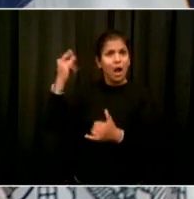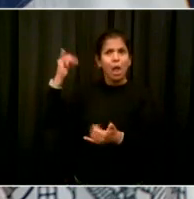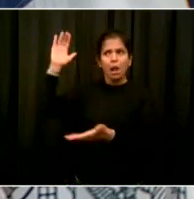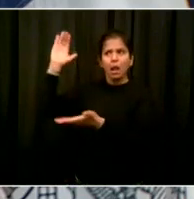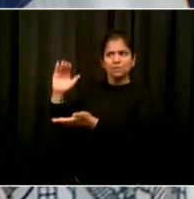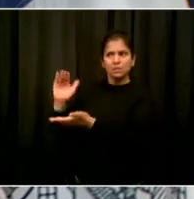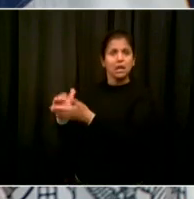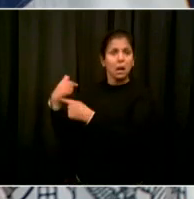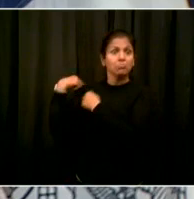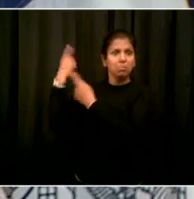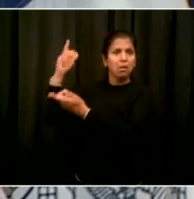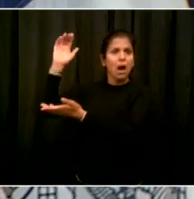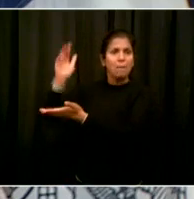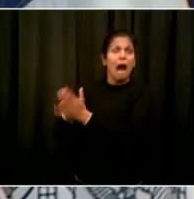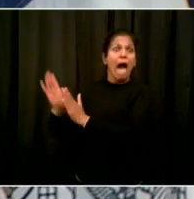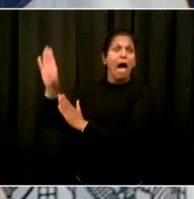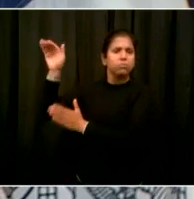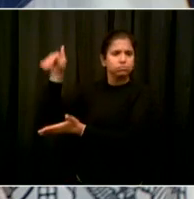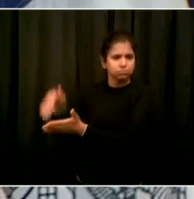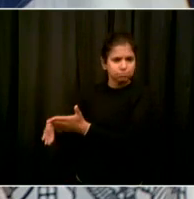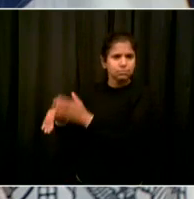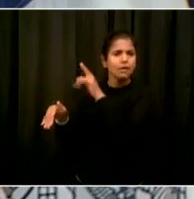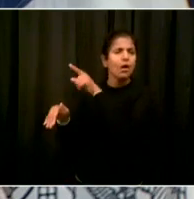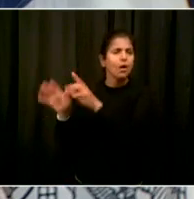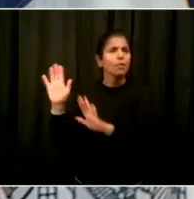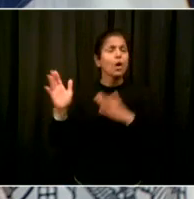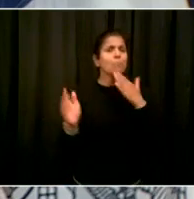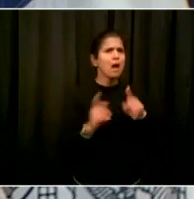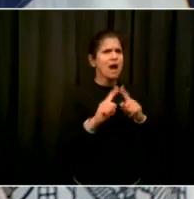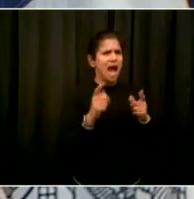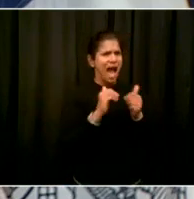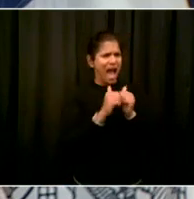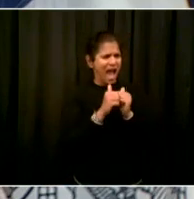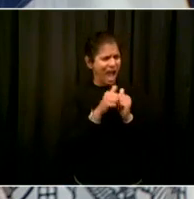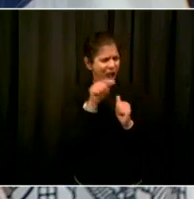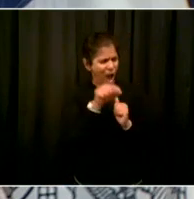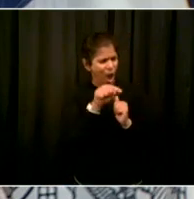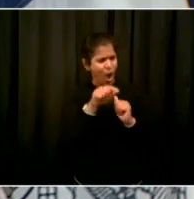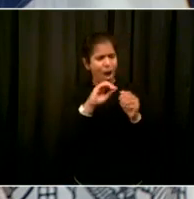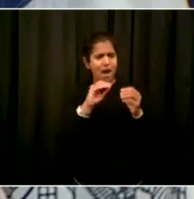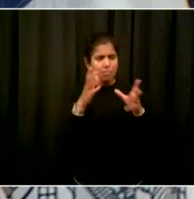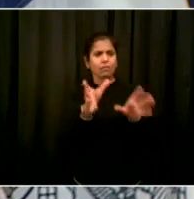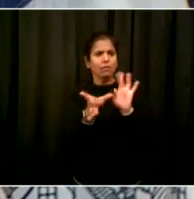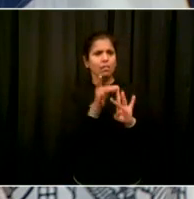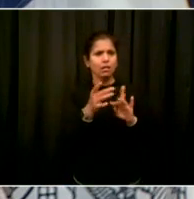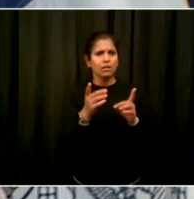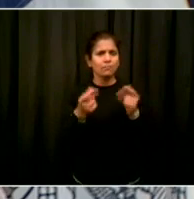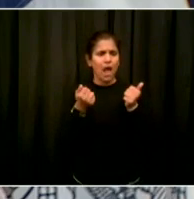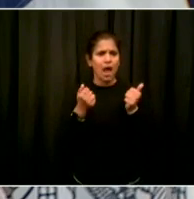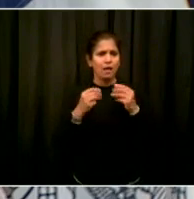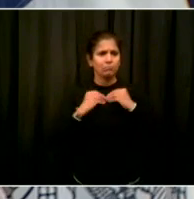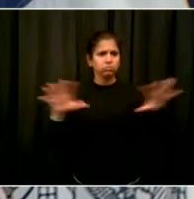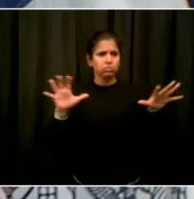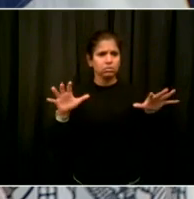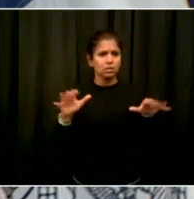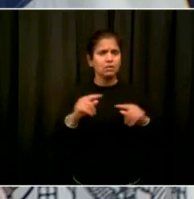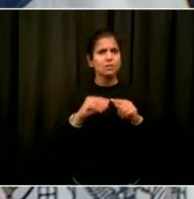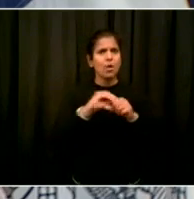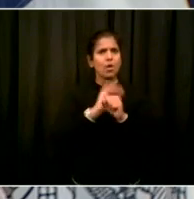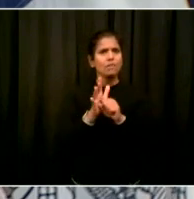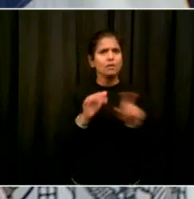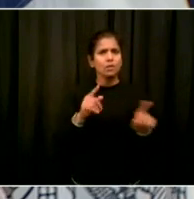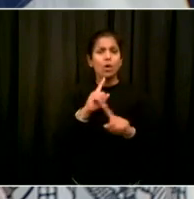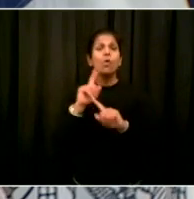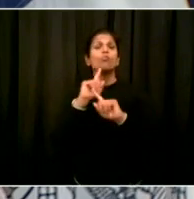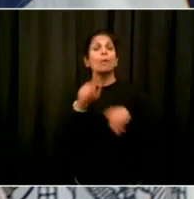to Dr. Varma. Look, I think first of all, we have to understand those clusters were a serious, serious problem, and those restrictions